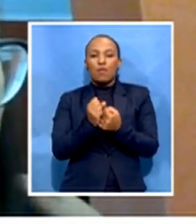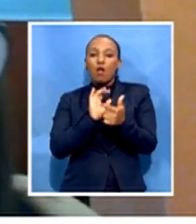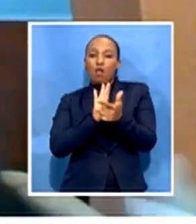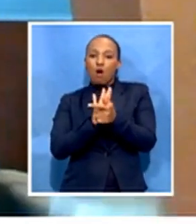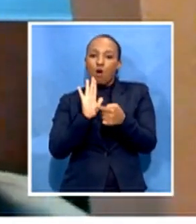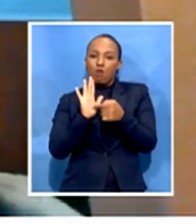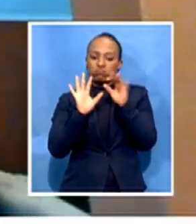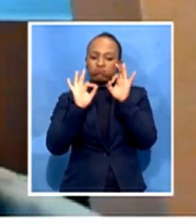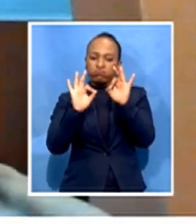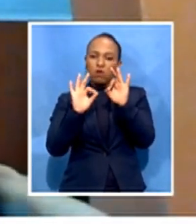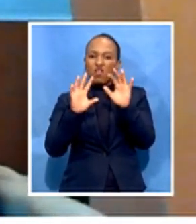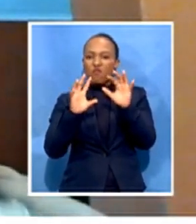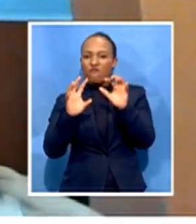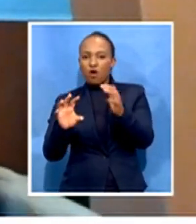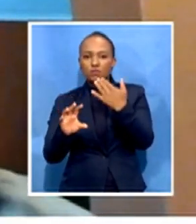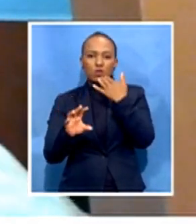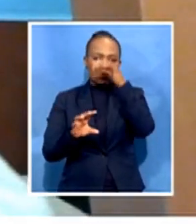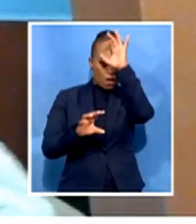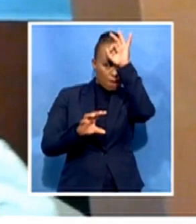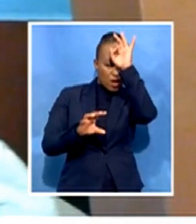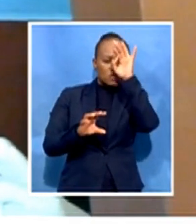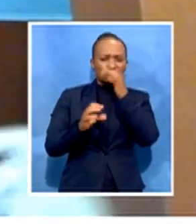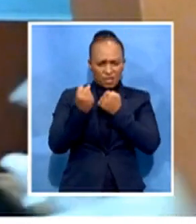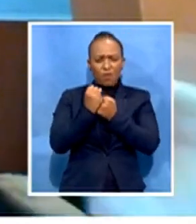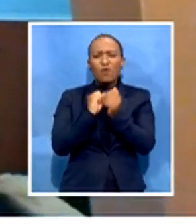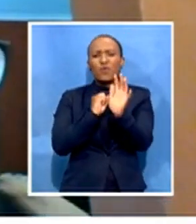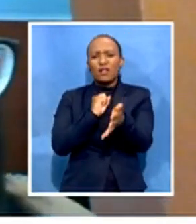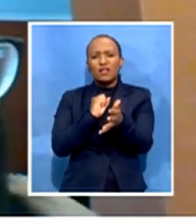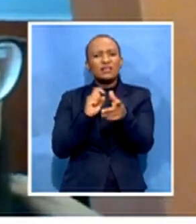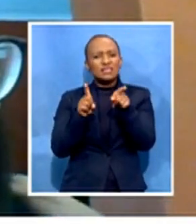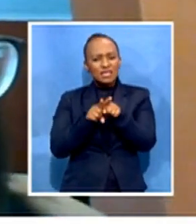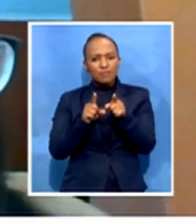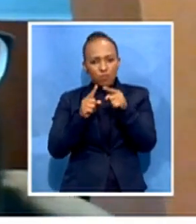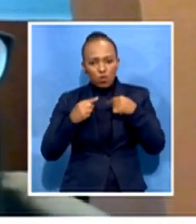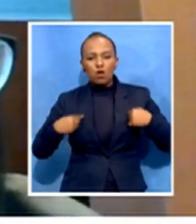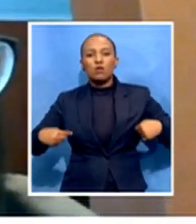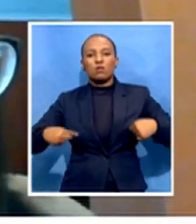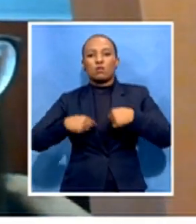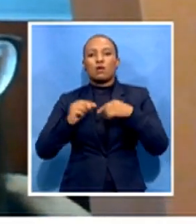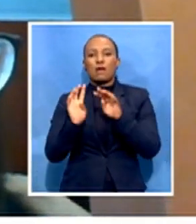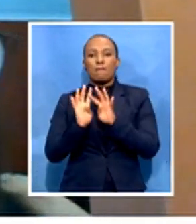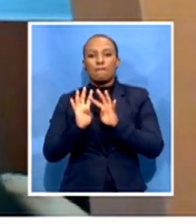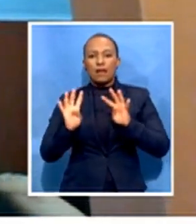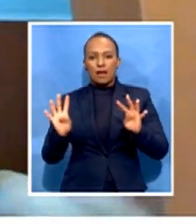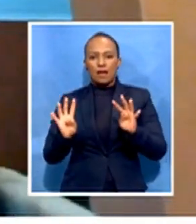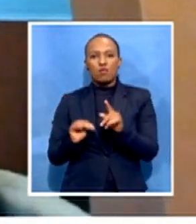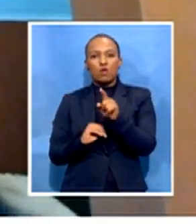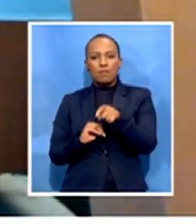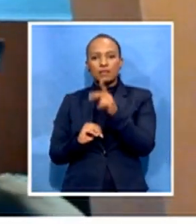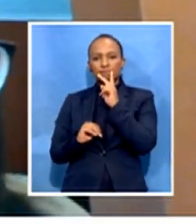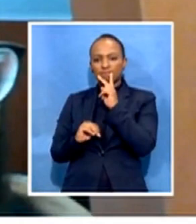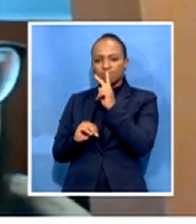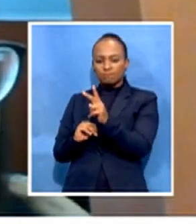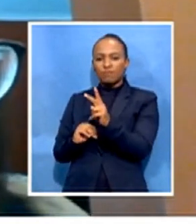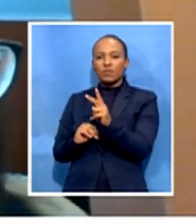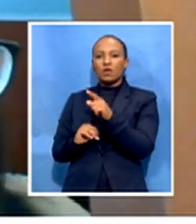actions, and he'd like us as a panel to look at the effects of state capture on the current